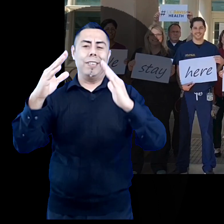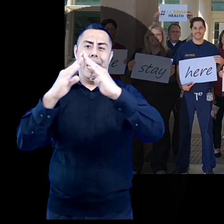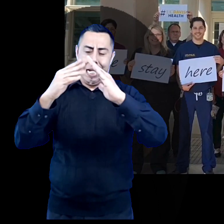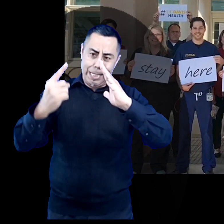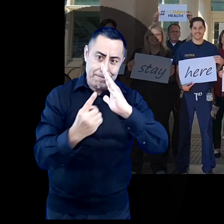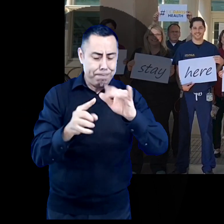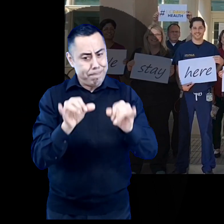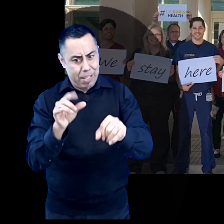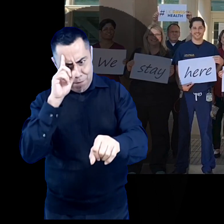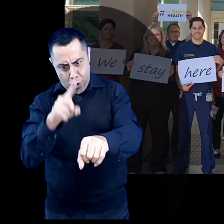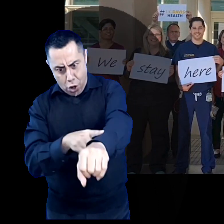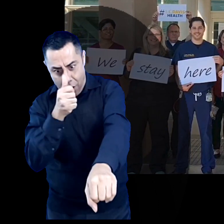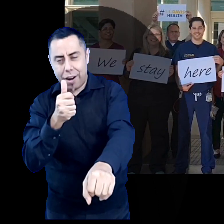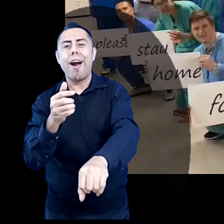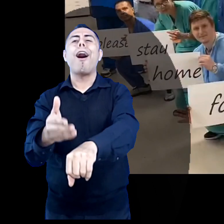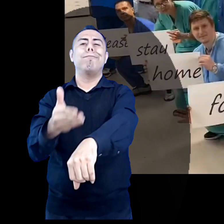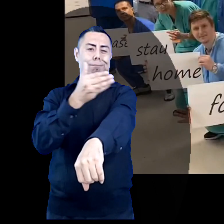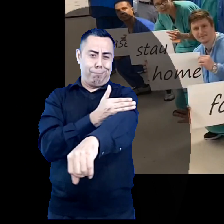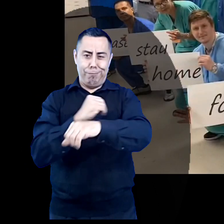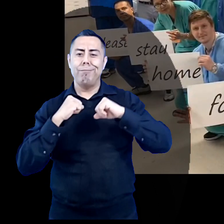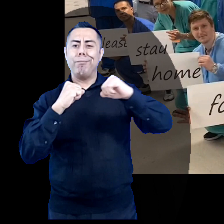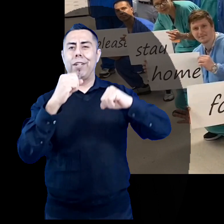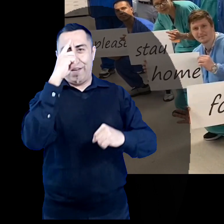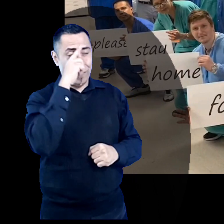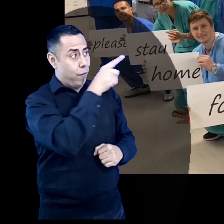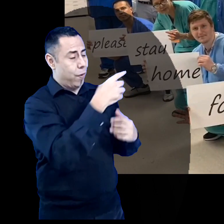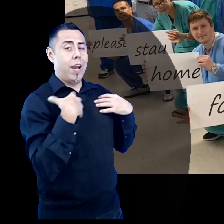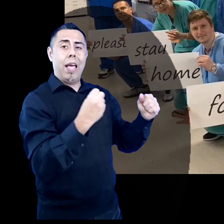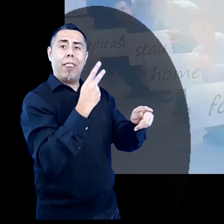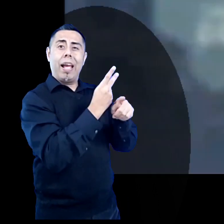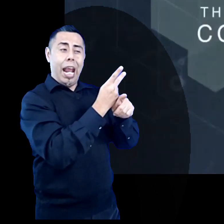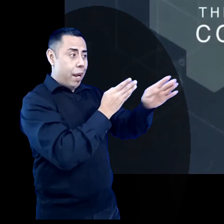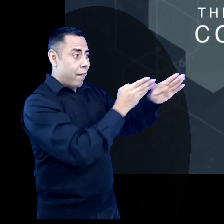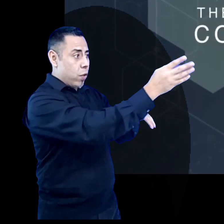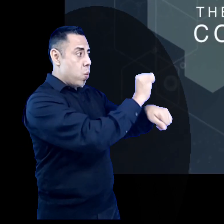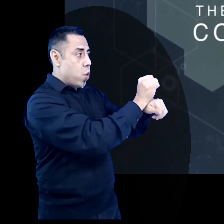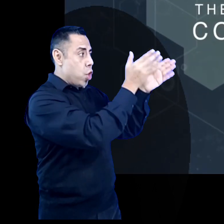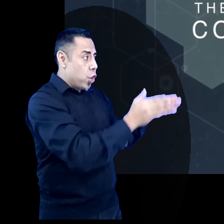can protect the healthcare workers and protect the community and protect your loved ones.